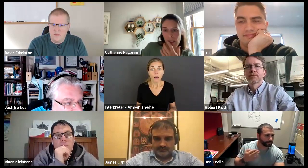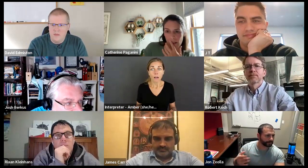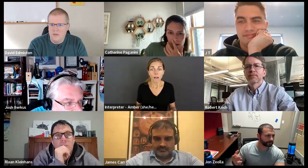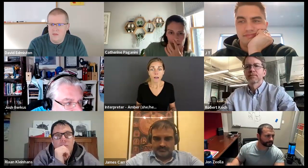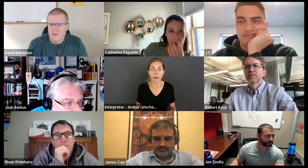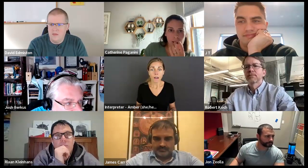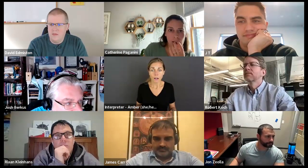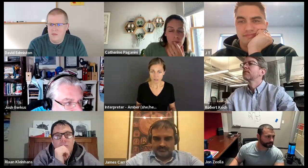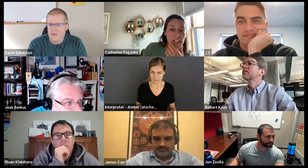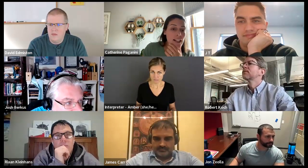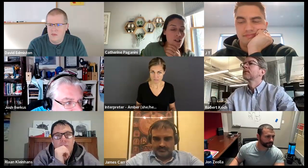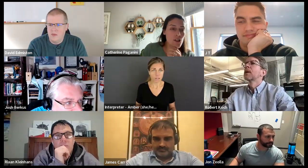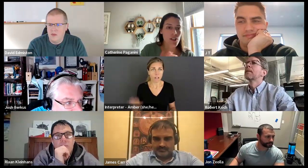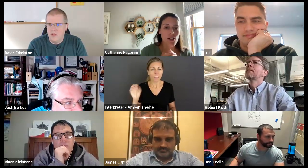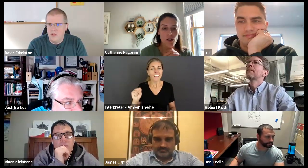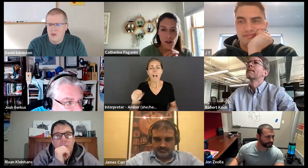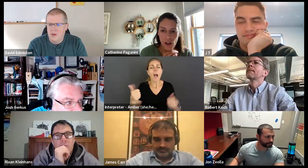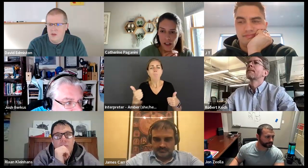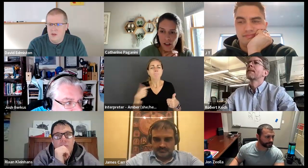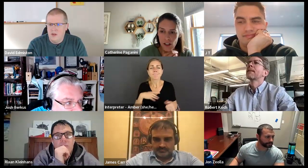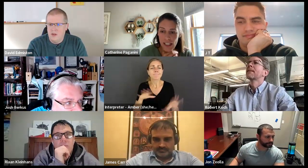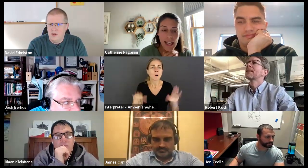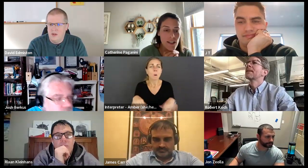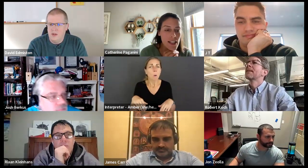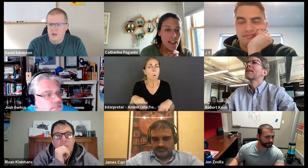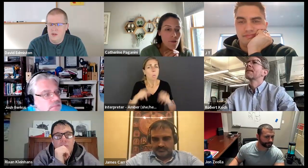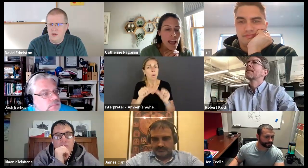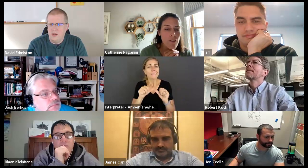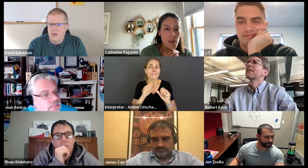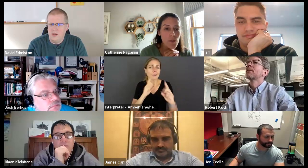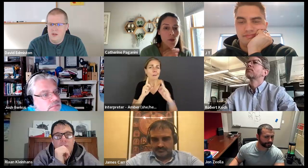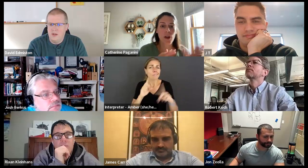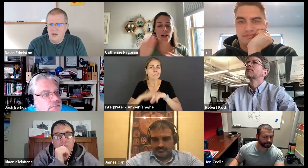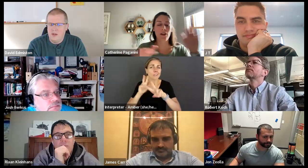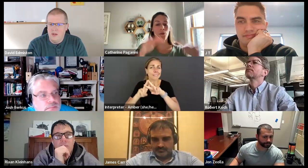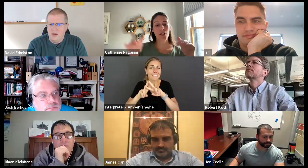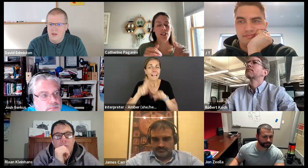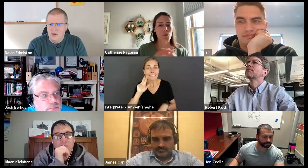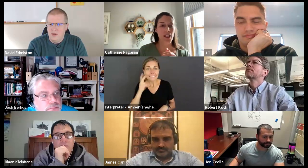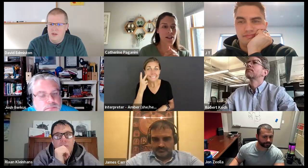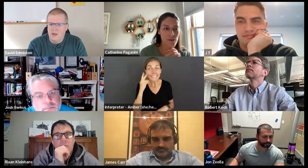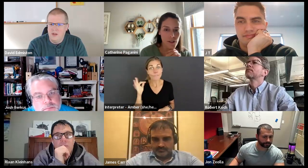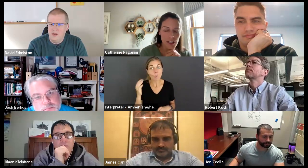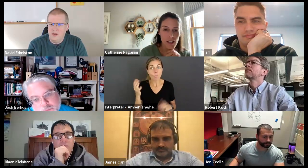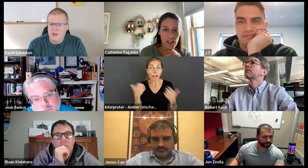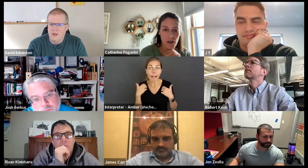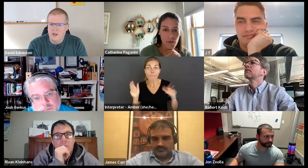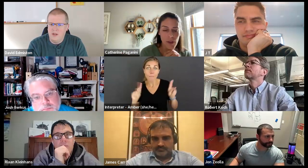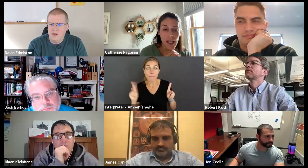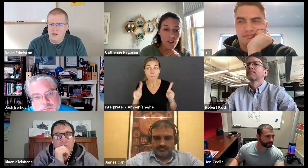Yeah. No, I mean, yeah. Let's just continue on Slack. See, like, if we have people who want to participate in